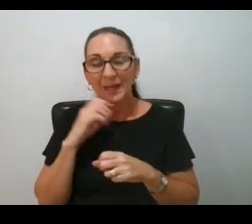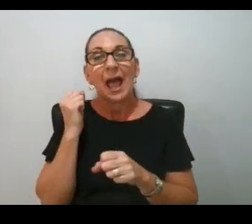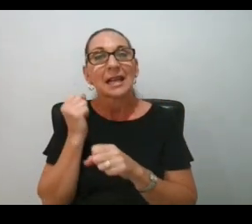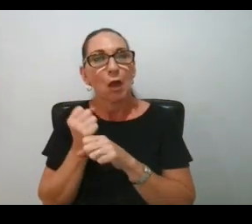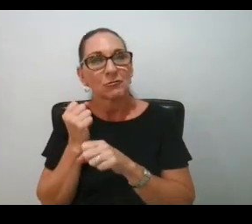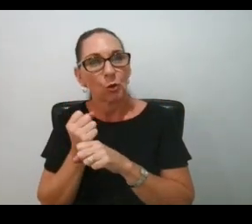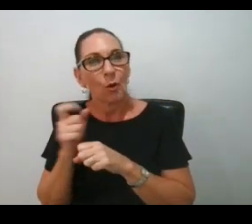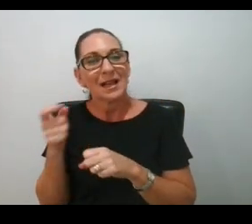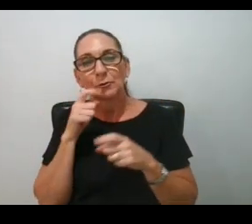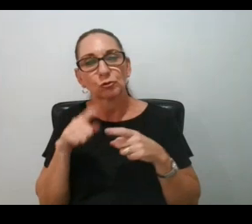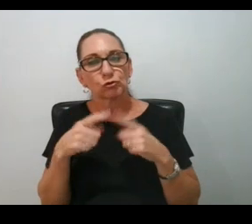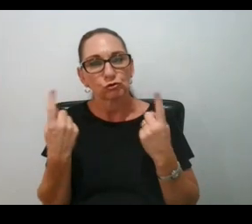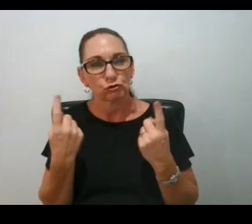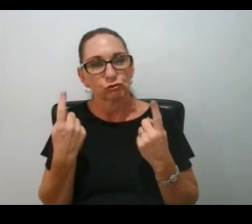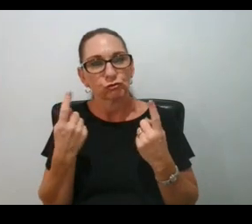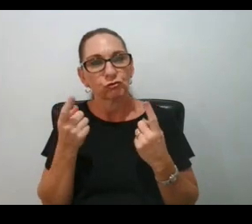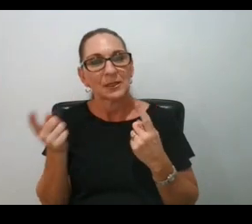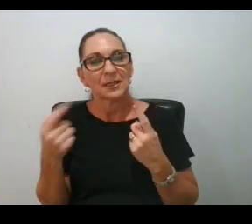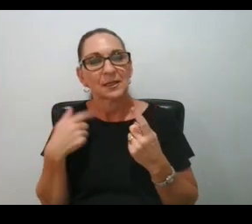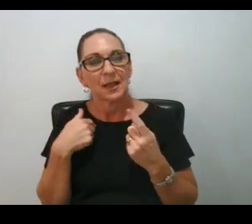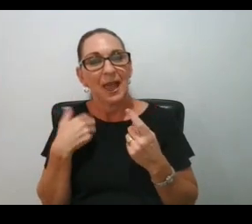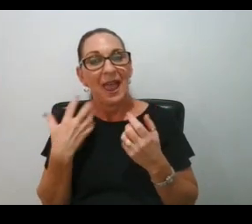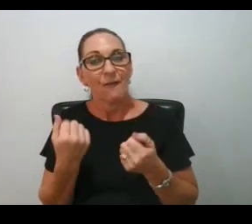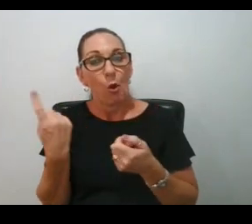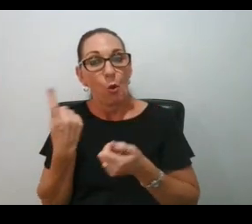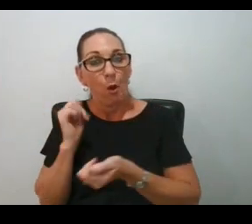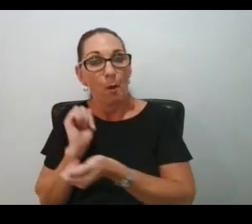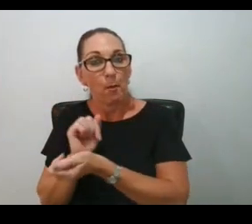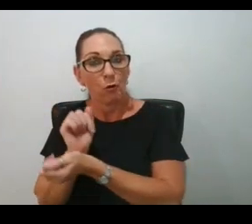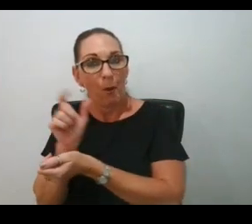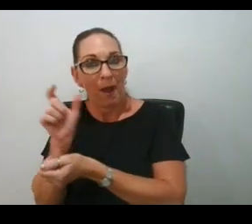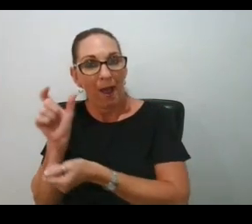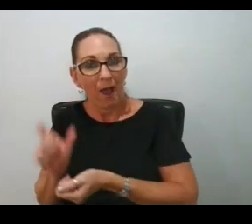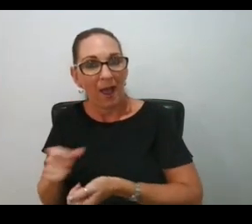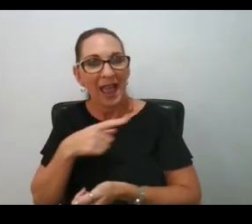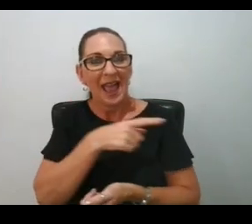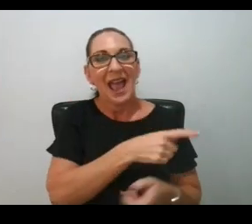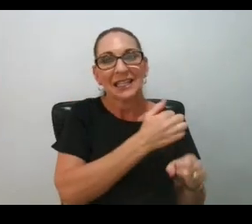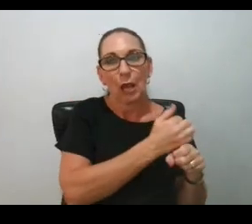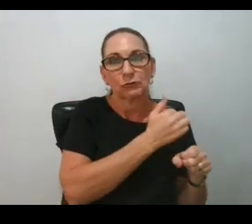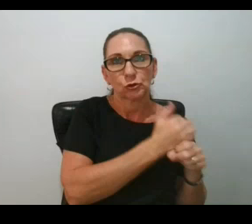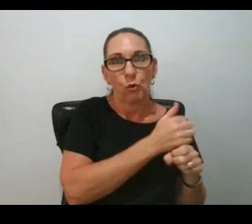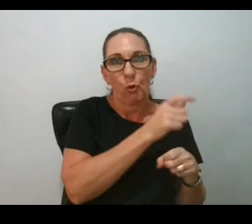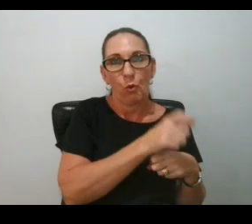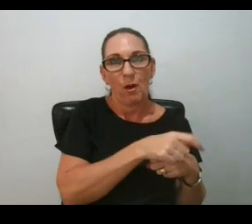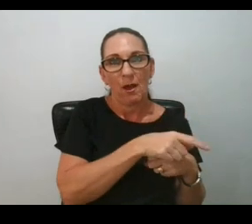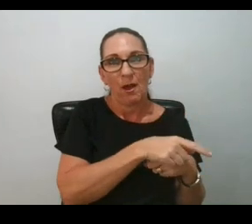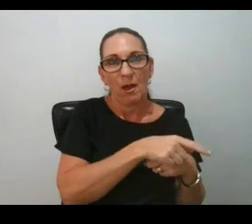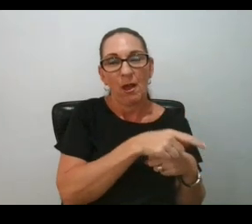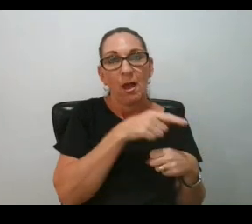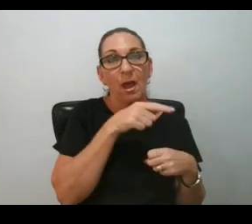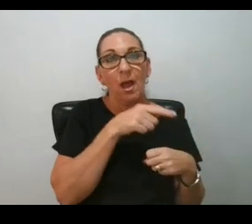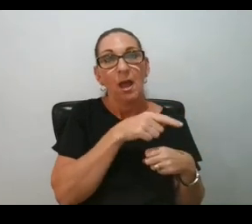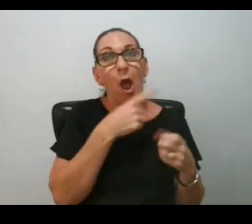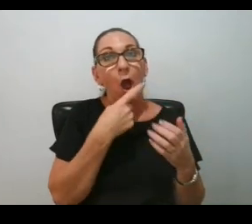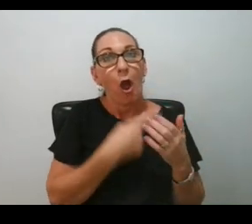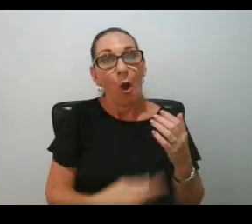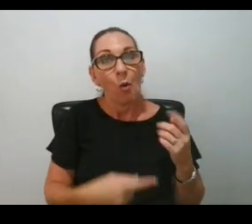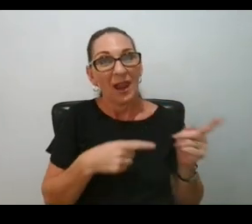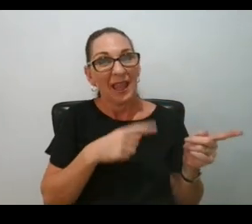have a borrower and then you have a guarantor. The guarantee that they give is only called in